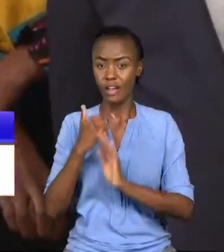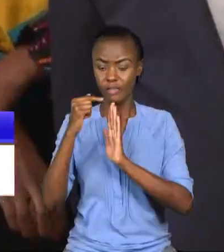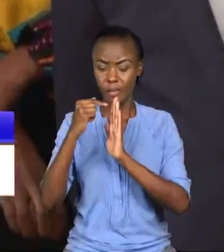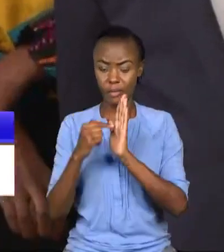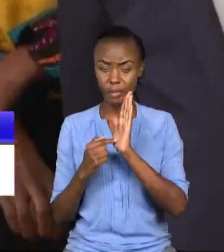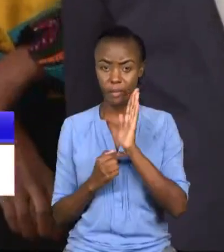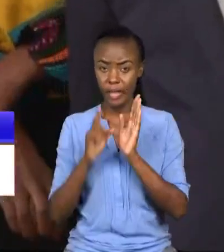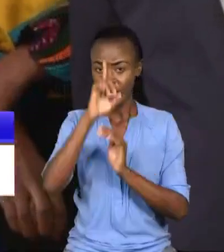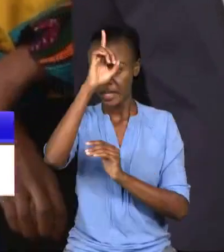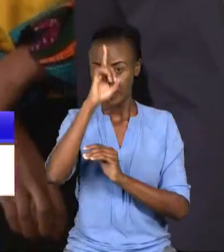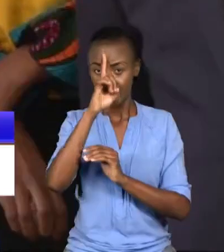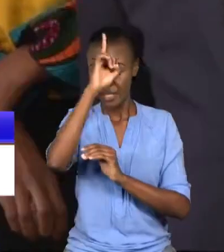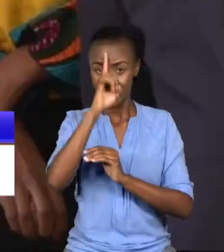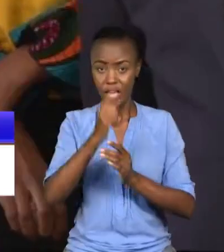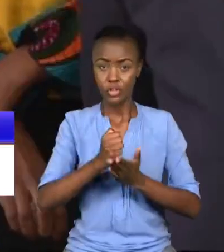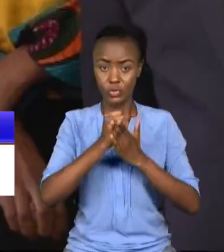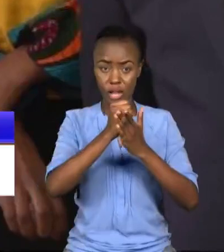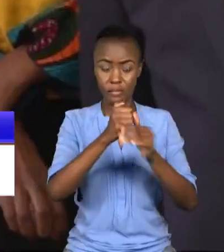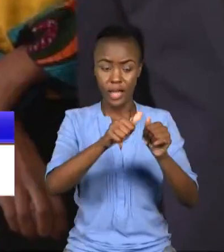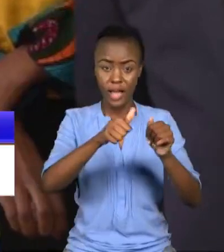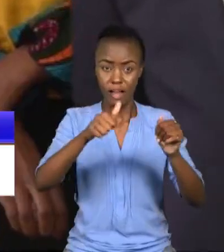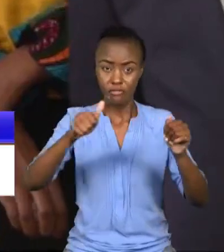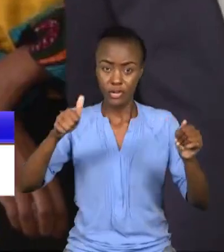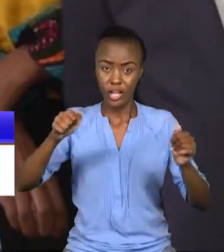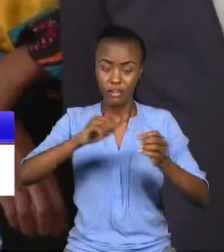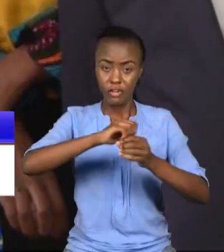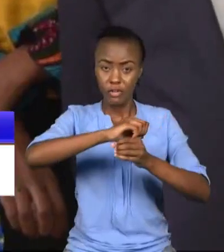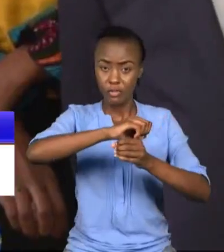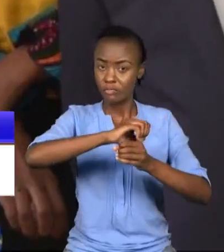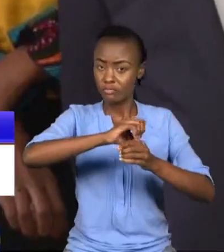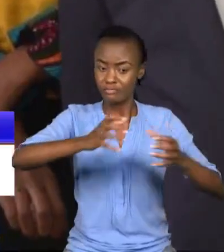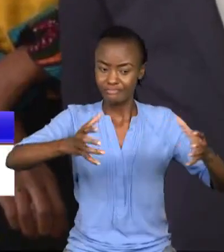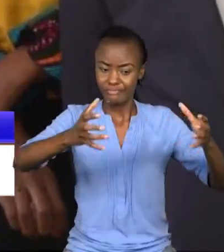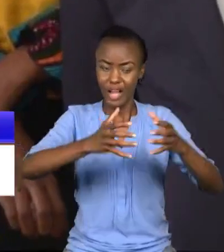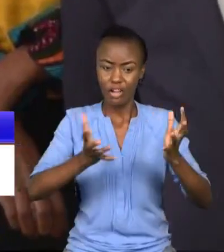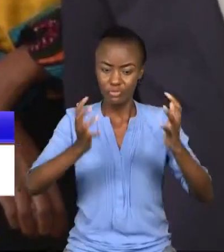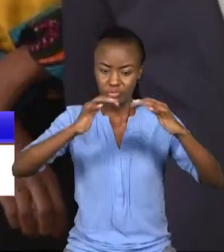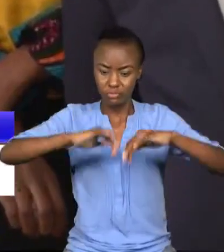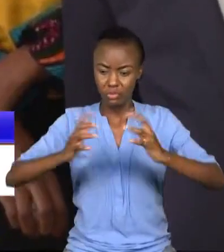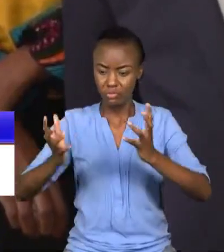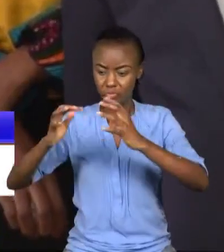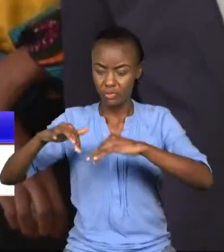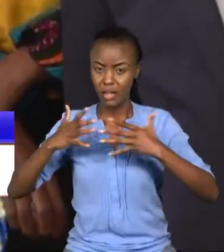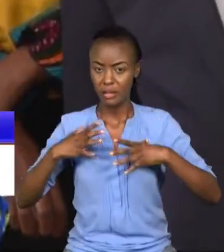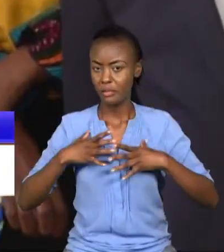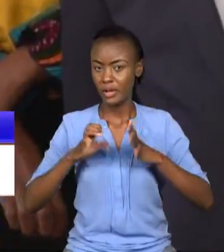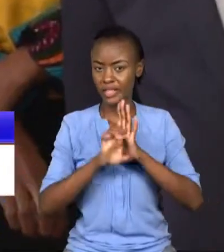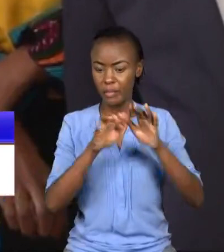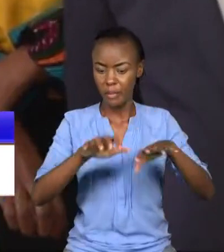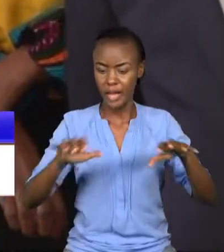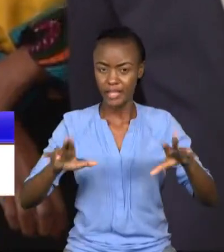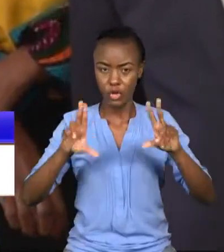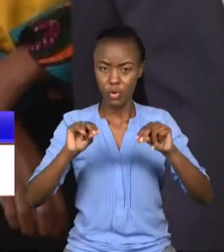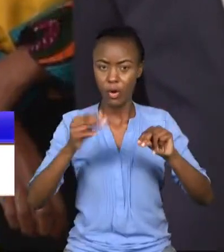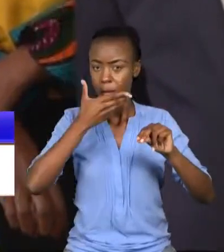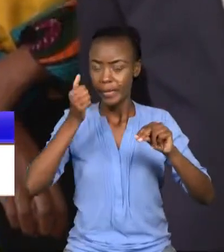that there is no crowding, even if it is the market, that there is